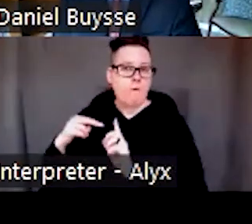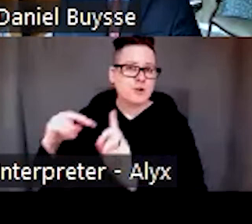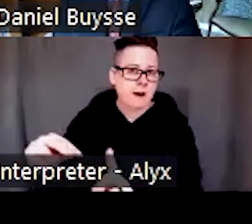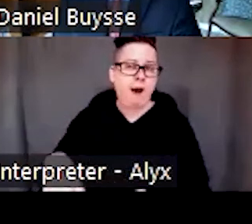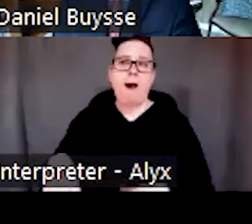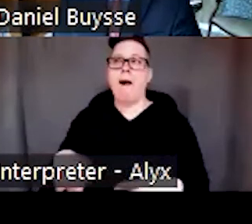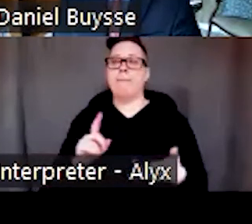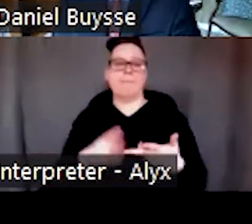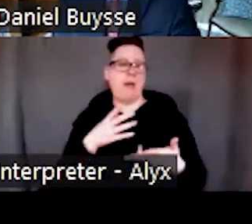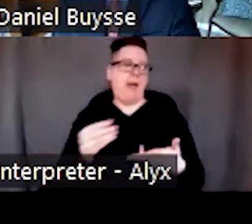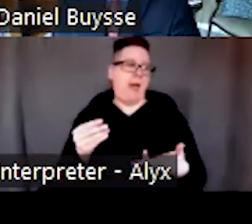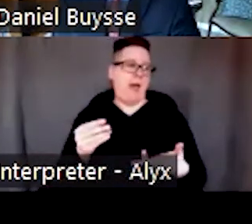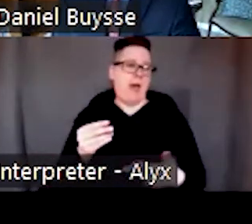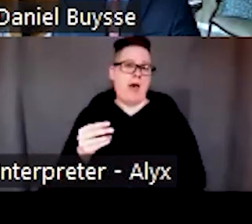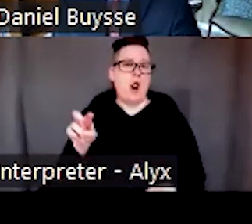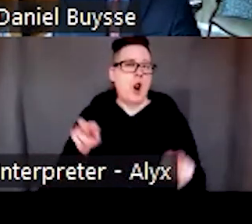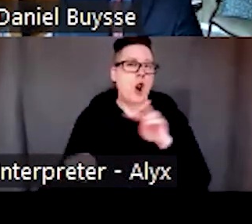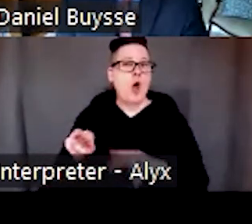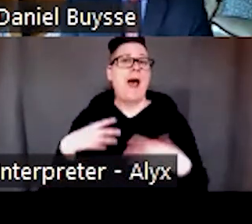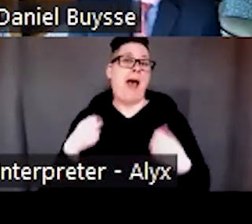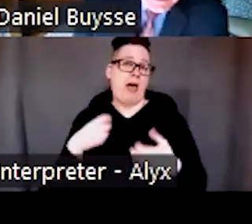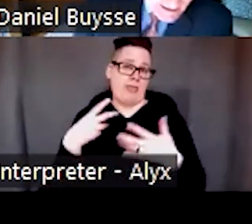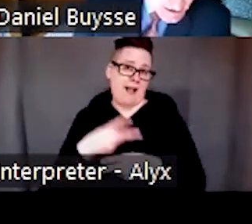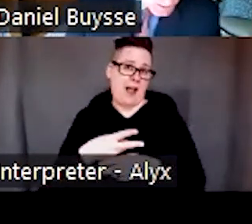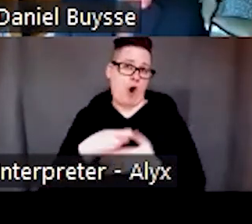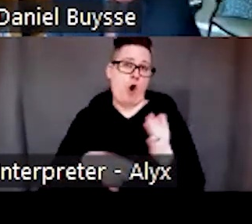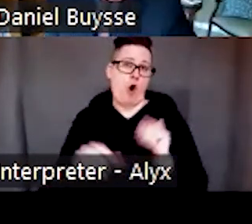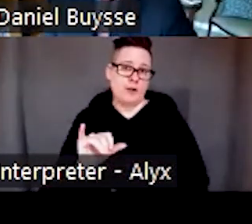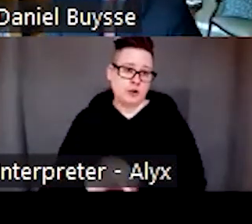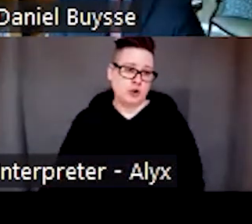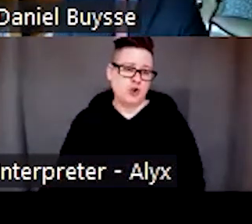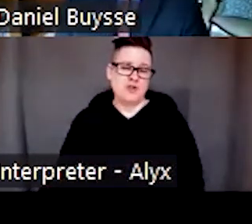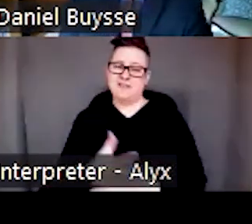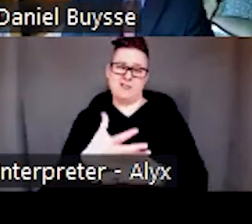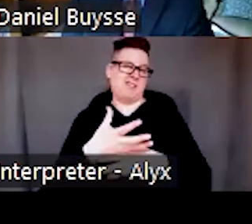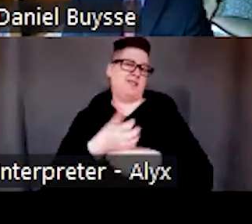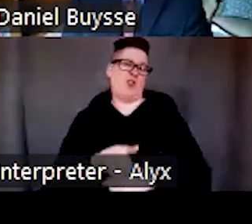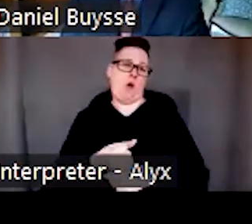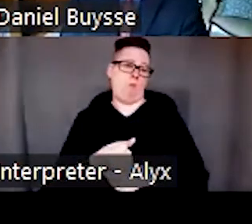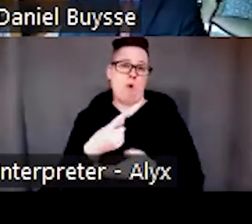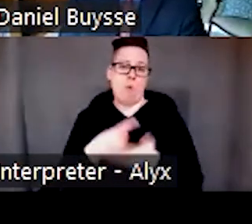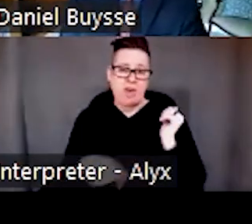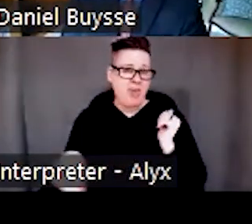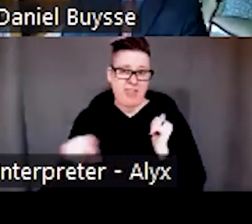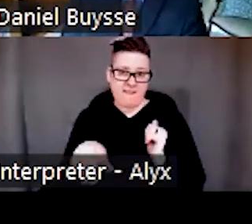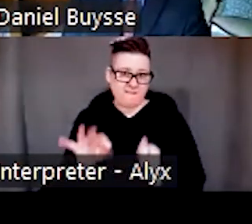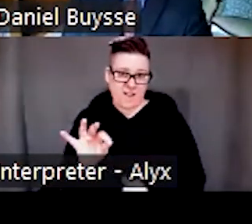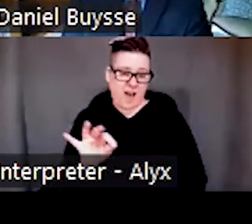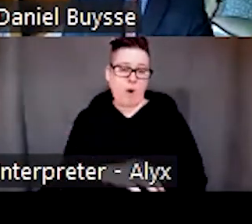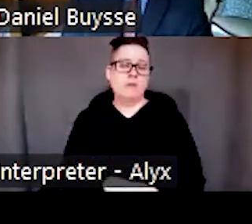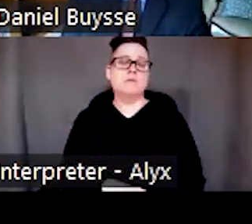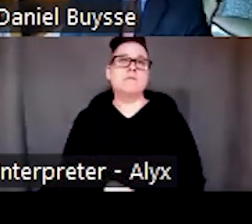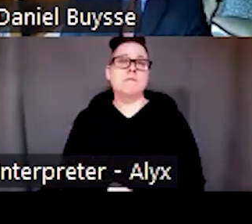well as things like healthcare costs. And in summary, what these studies are finding is that